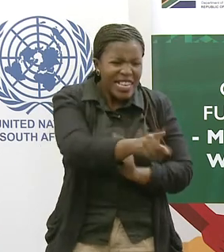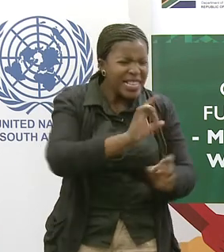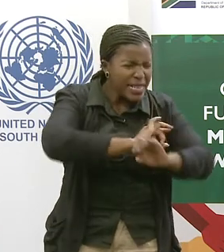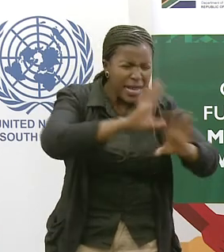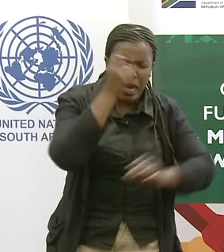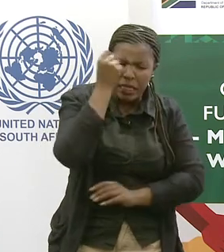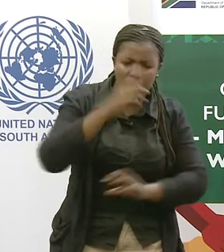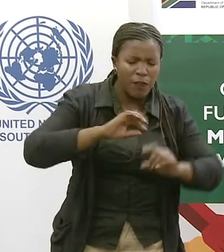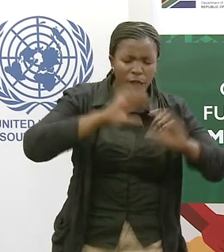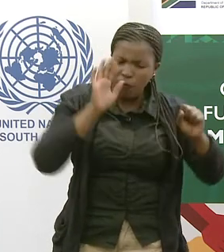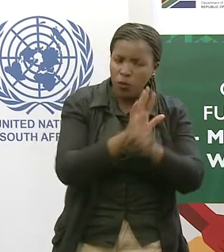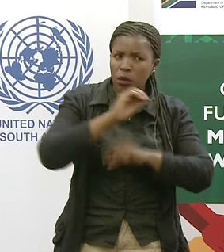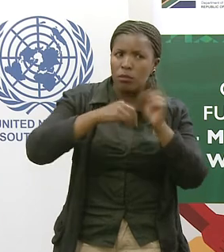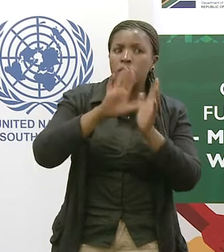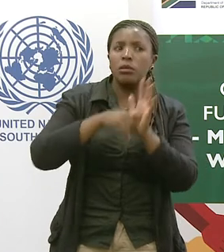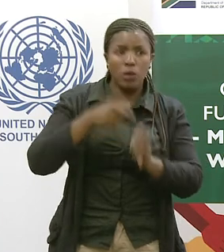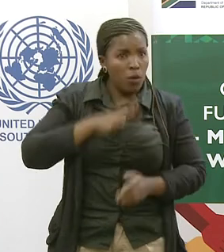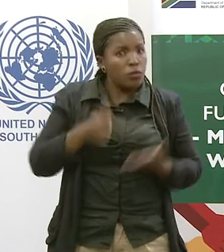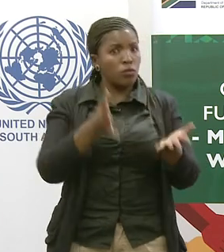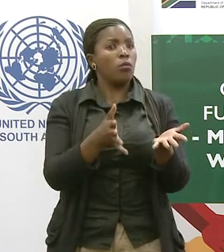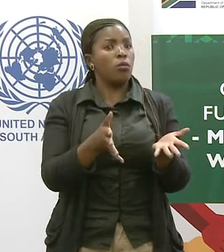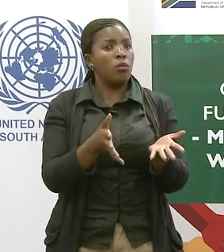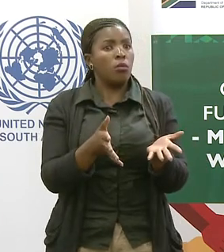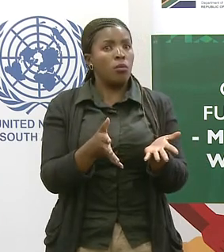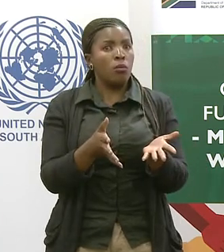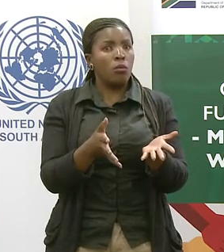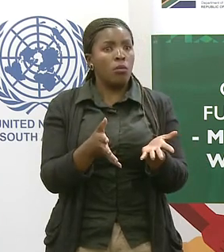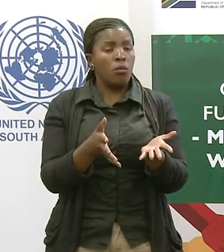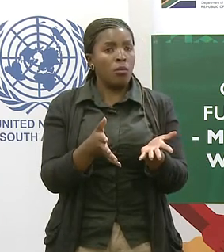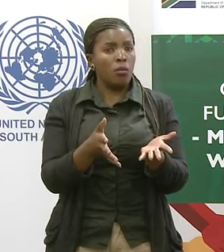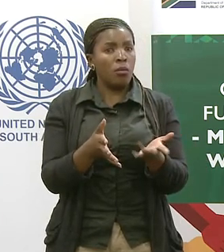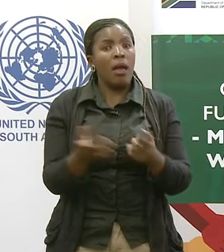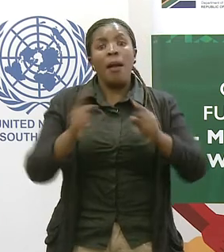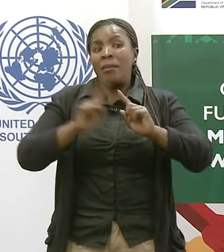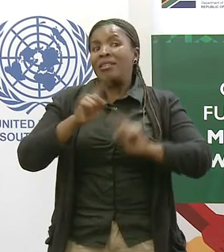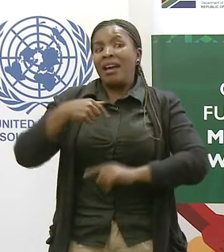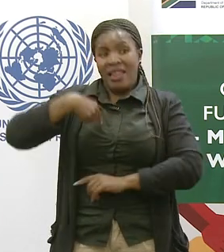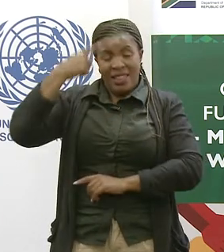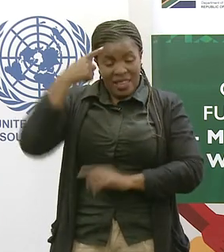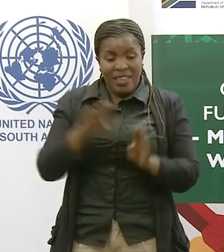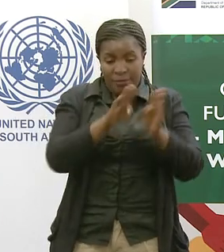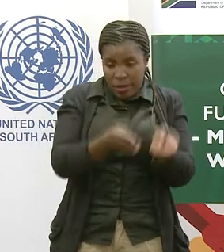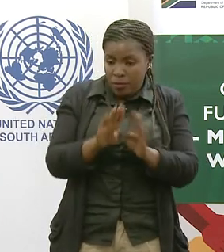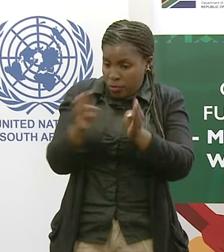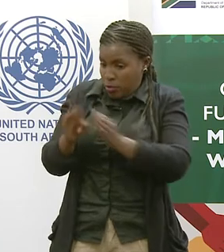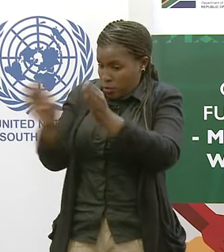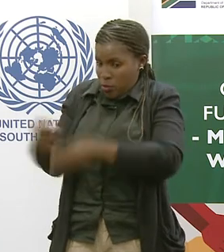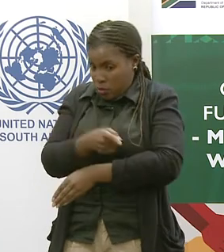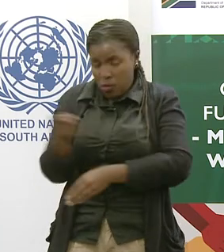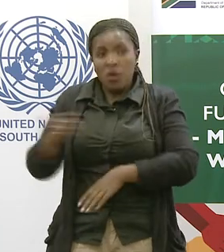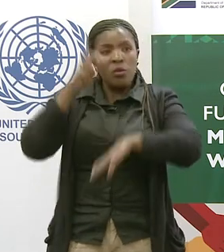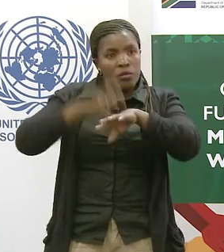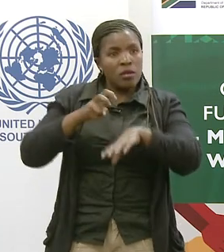is an expert on everything. So we need to have those tables. We need to work